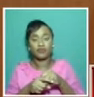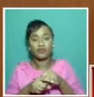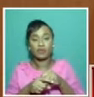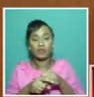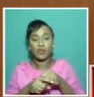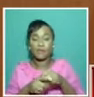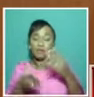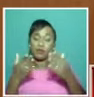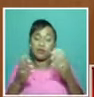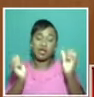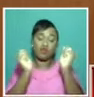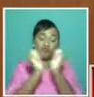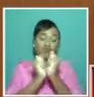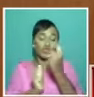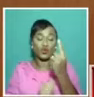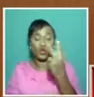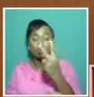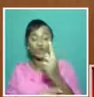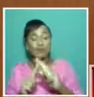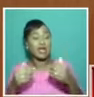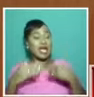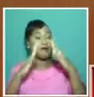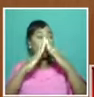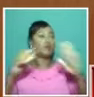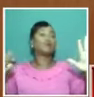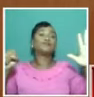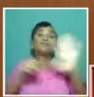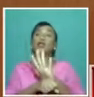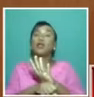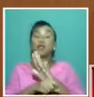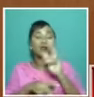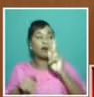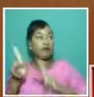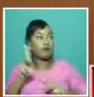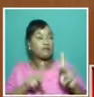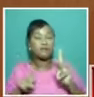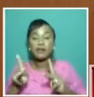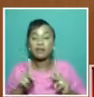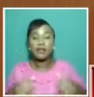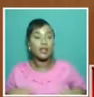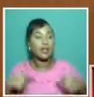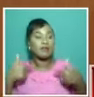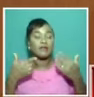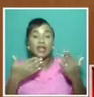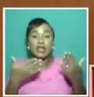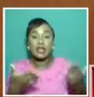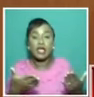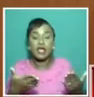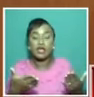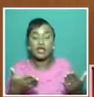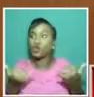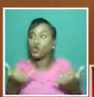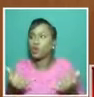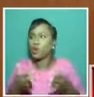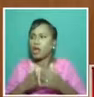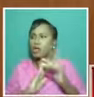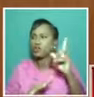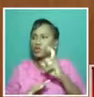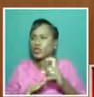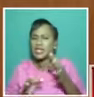two, you had a house full of people. And the question now becomes whether or not one or